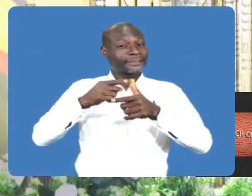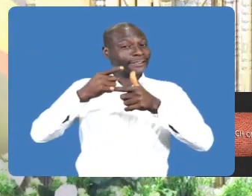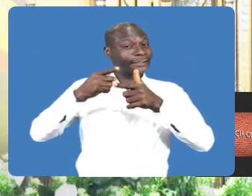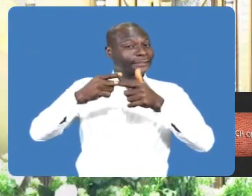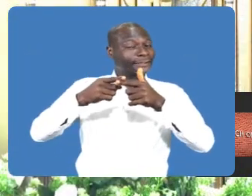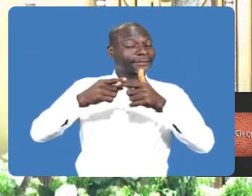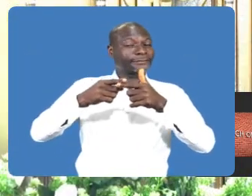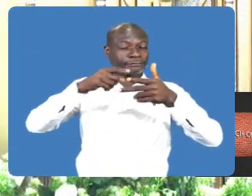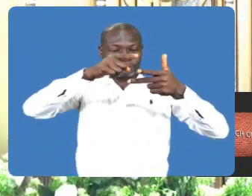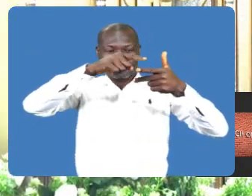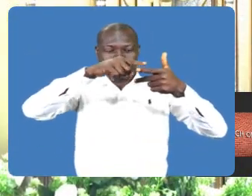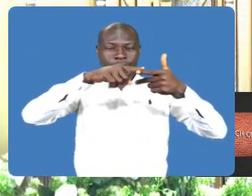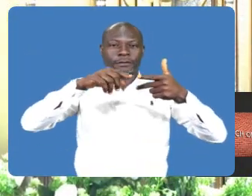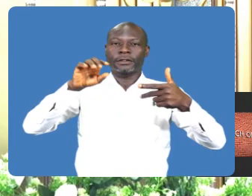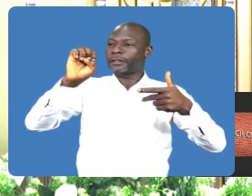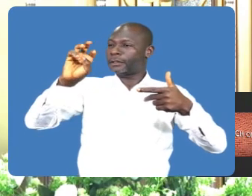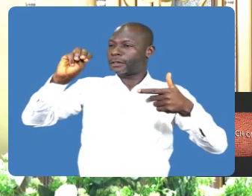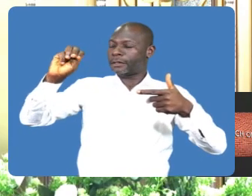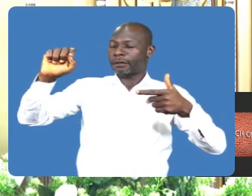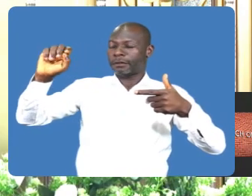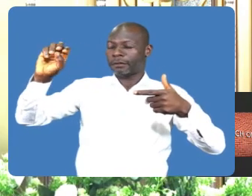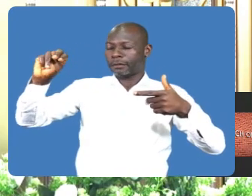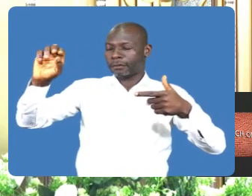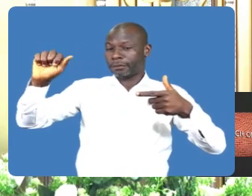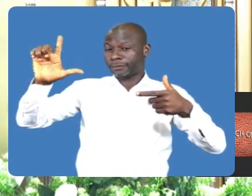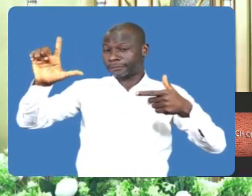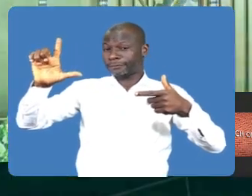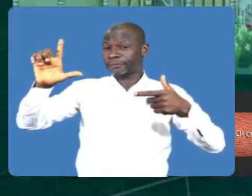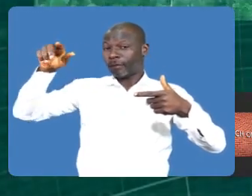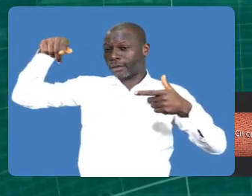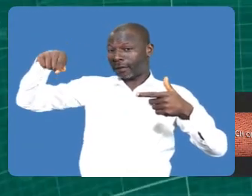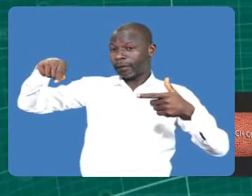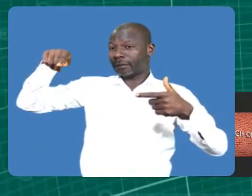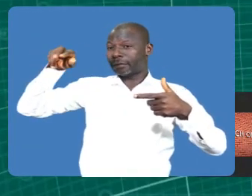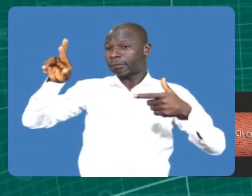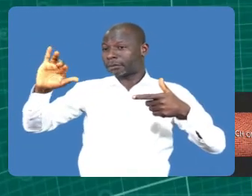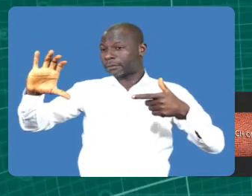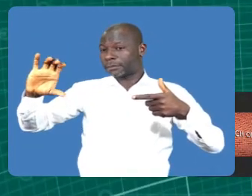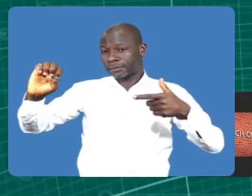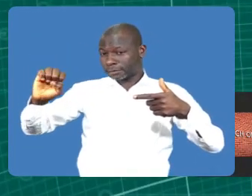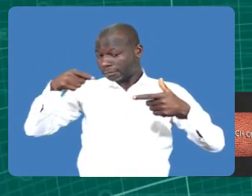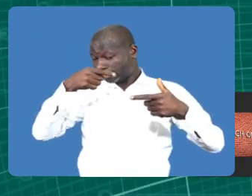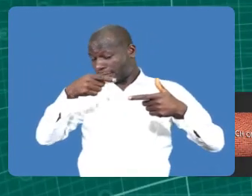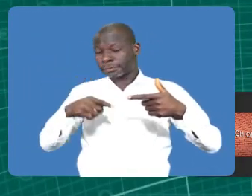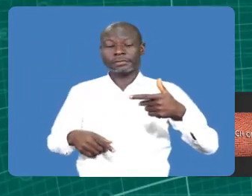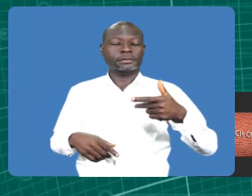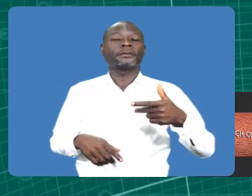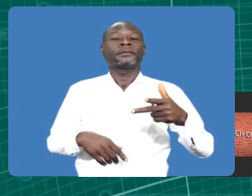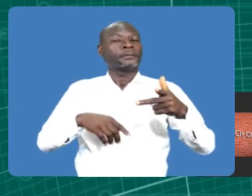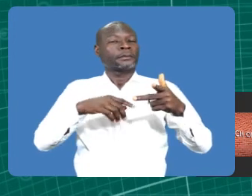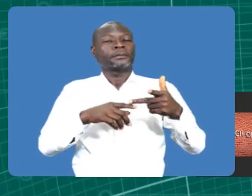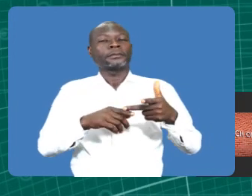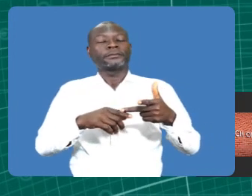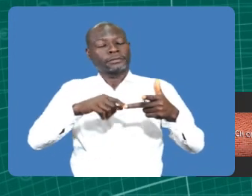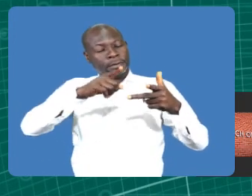So the next person is Emmanuel Prince Amihiel. He had distinction. You are the normal human.